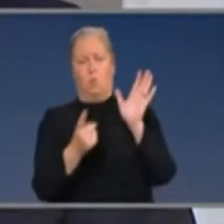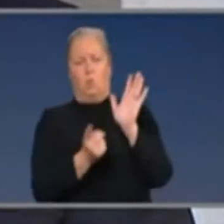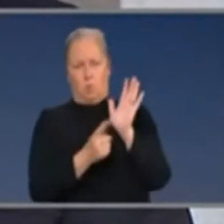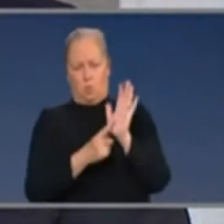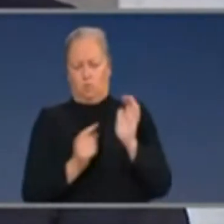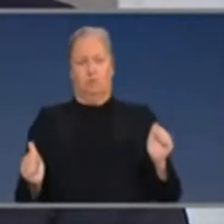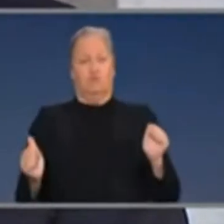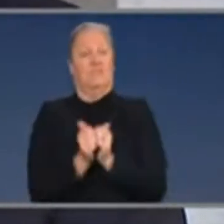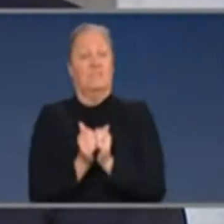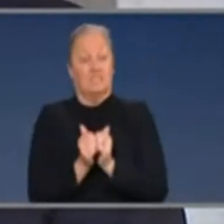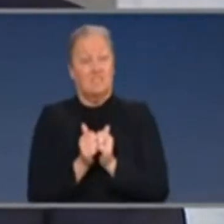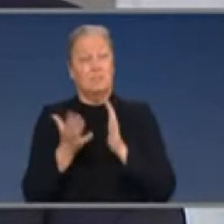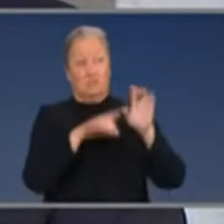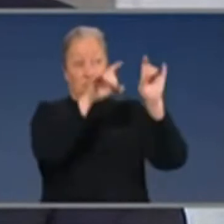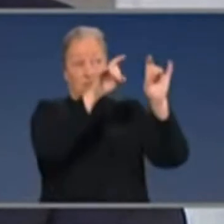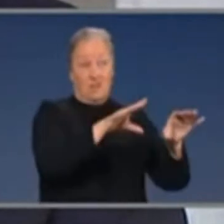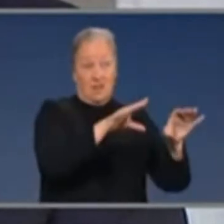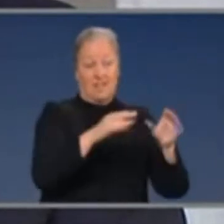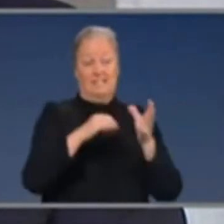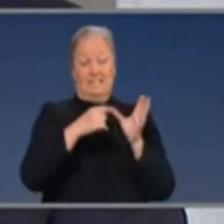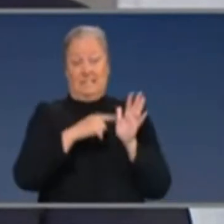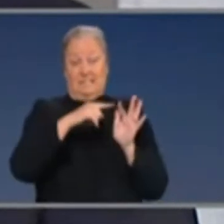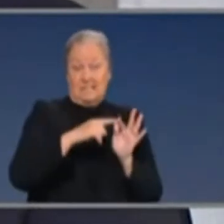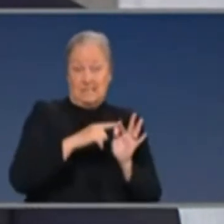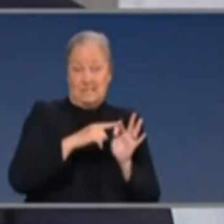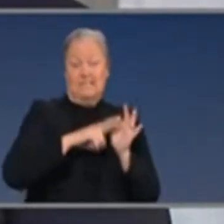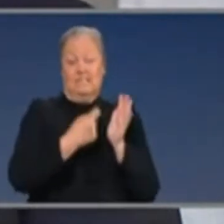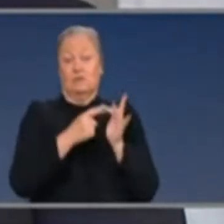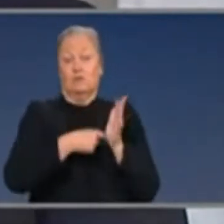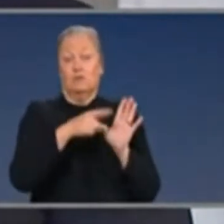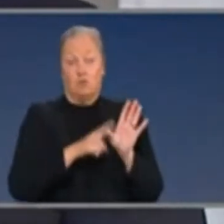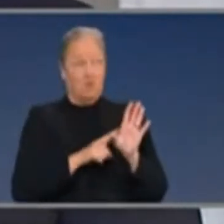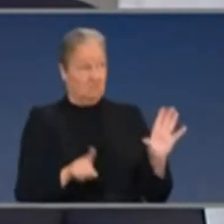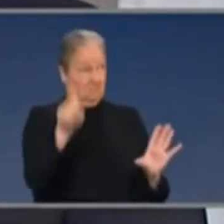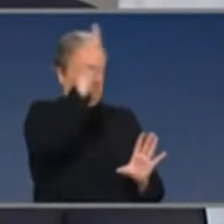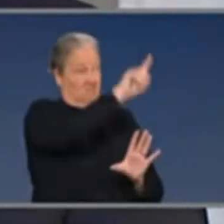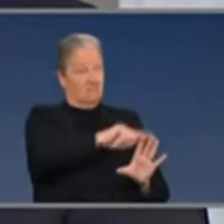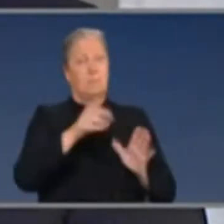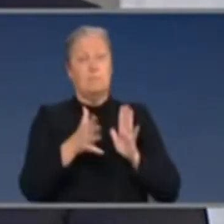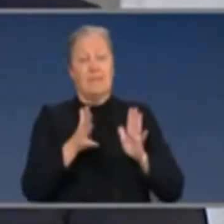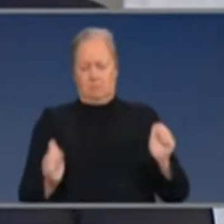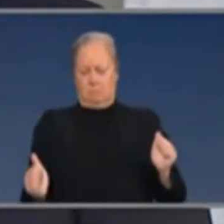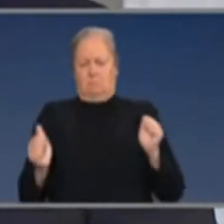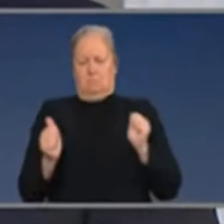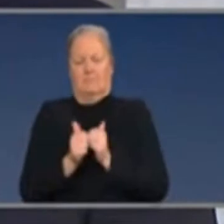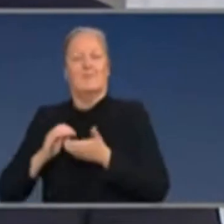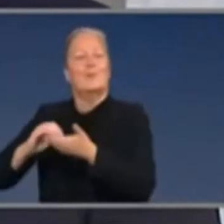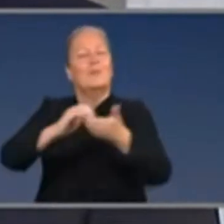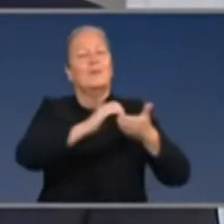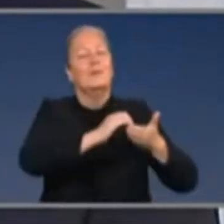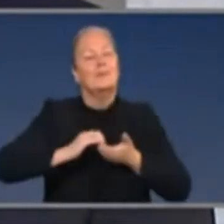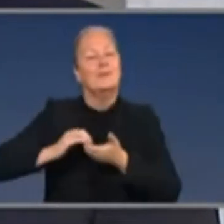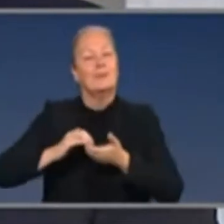And that's the Commonwealth, that's the states and territories, that's the Coalition of Peaks. That's the whole point of this, that this is